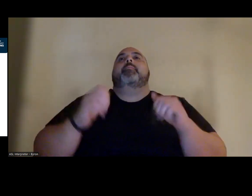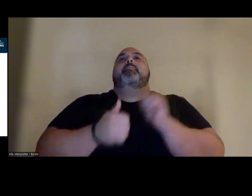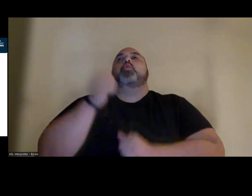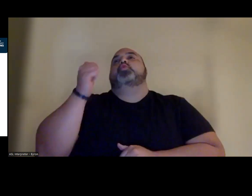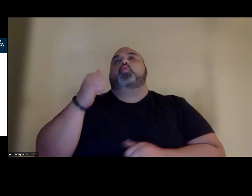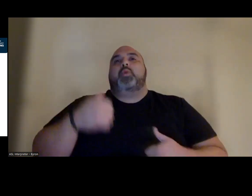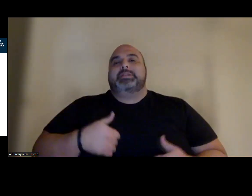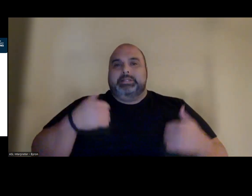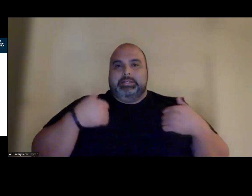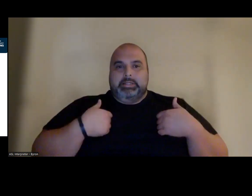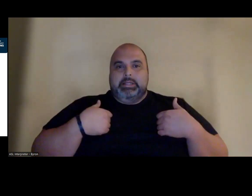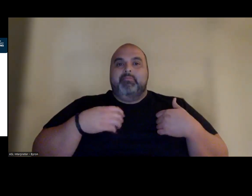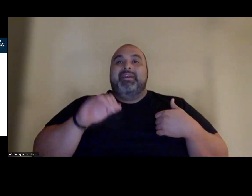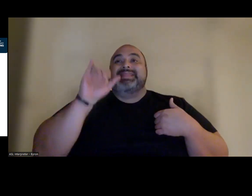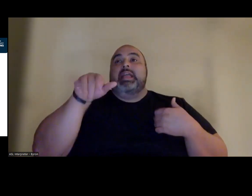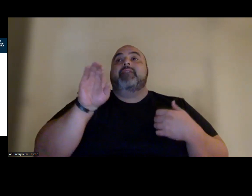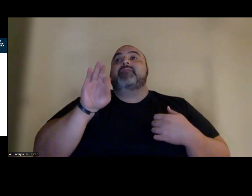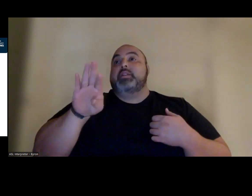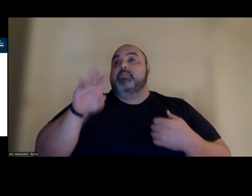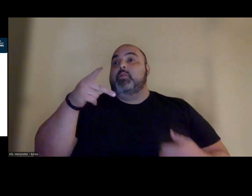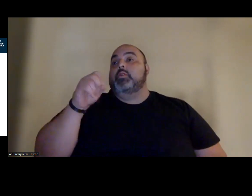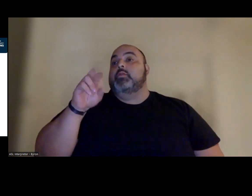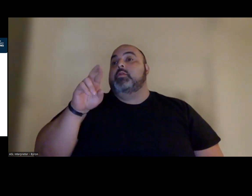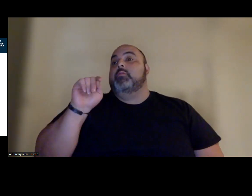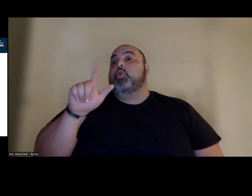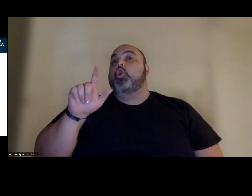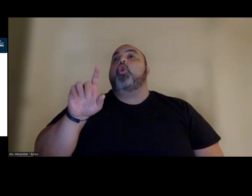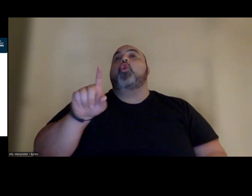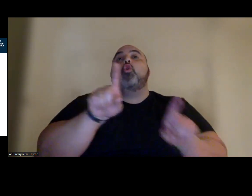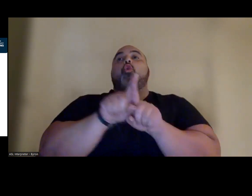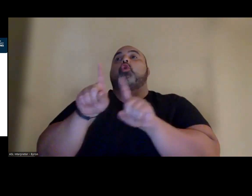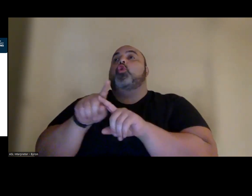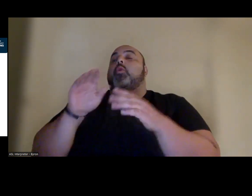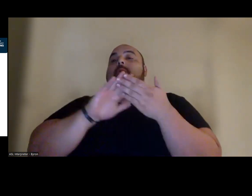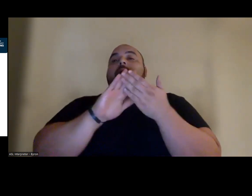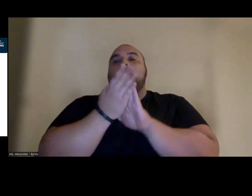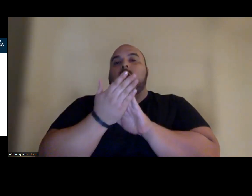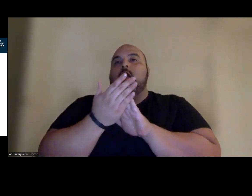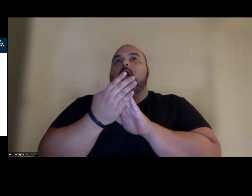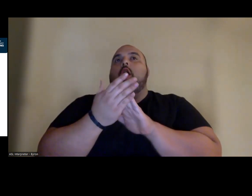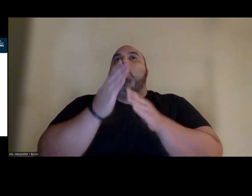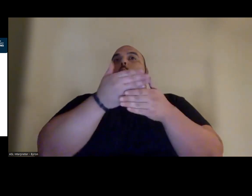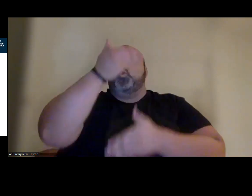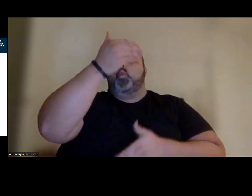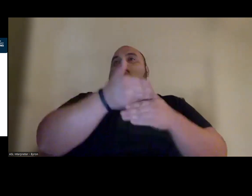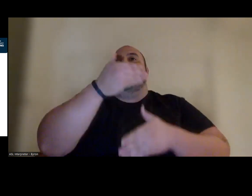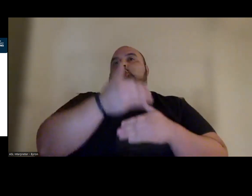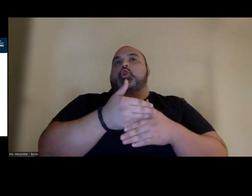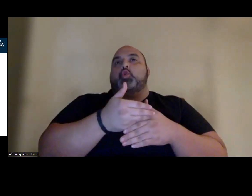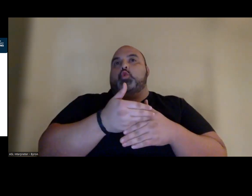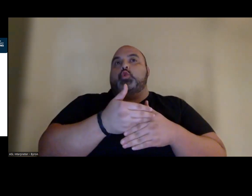But that Facebook portal also became a window into my mom's suffering.